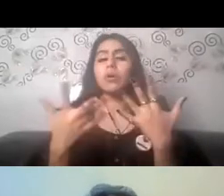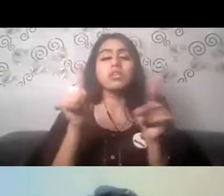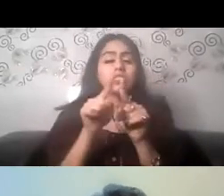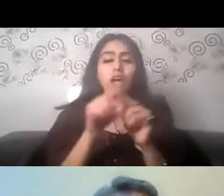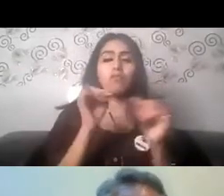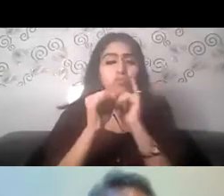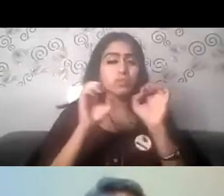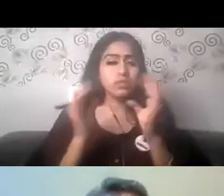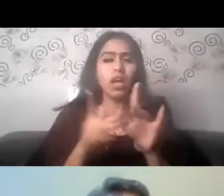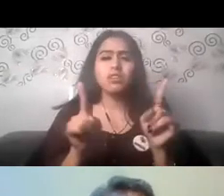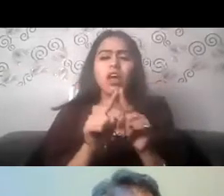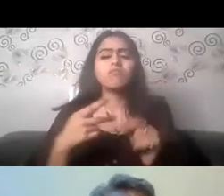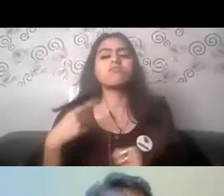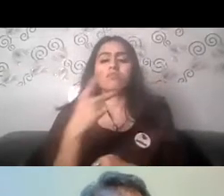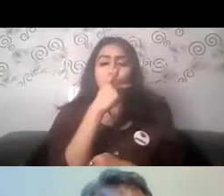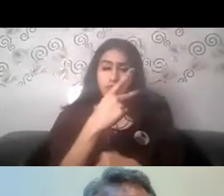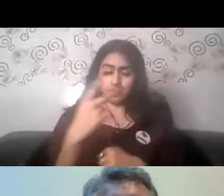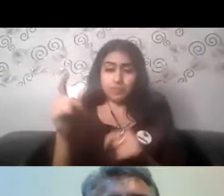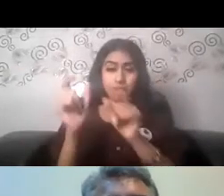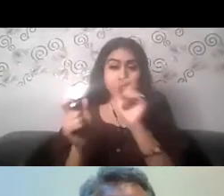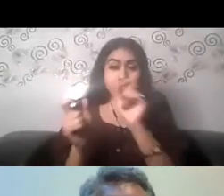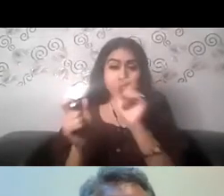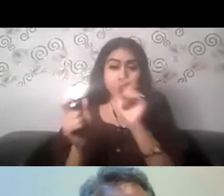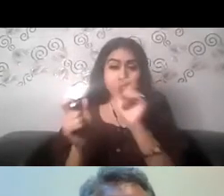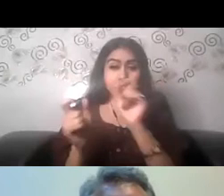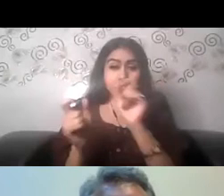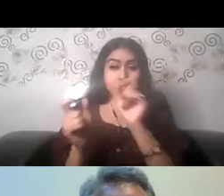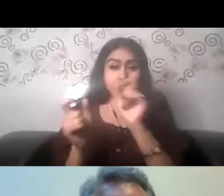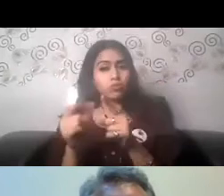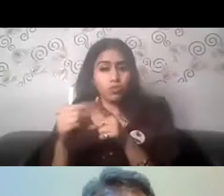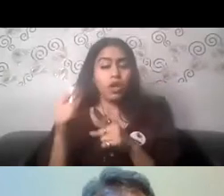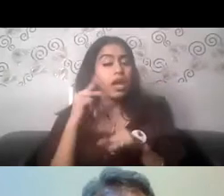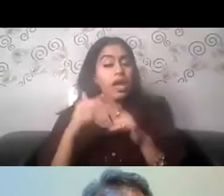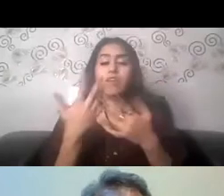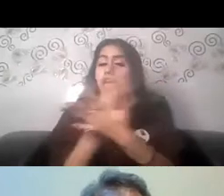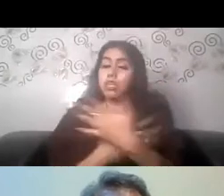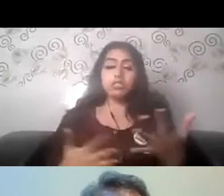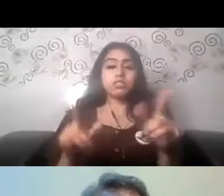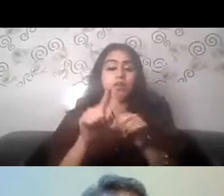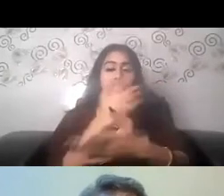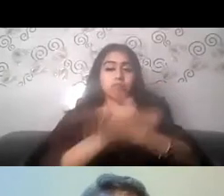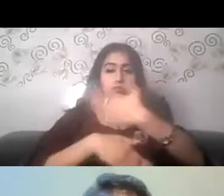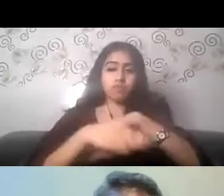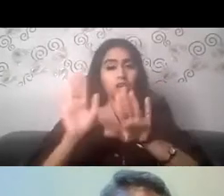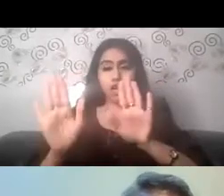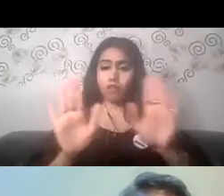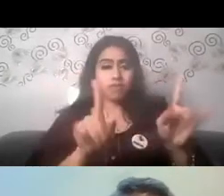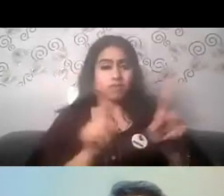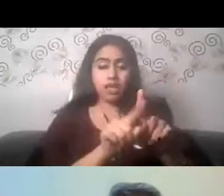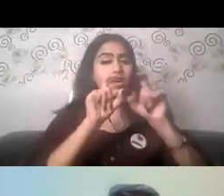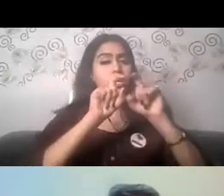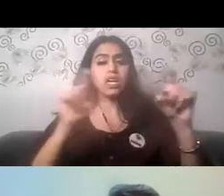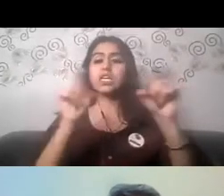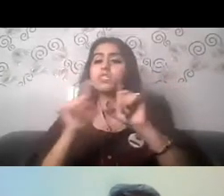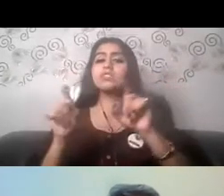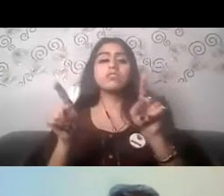their abilities and their any have. And that is stated clearly in every